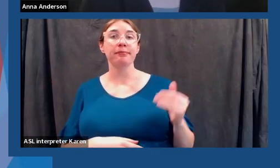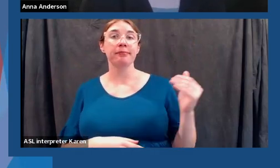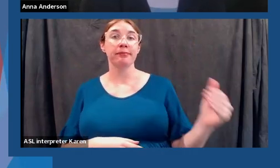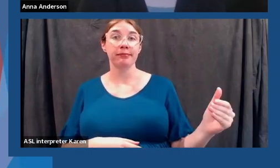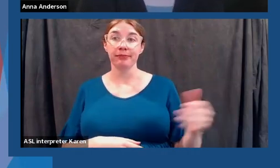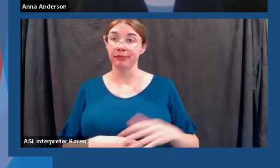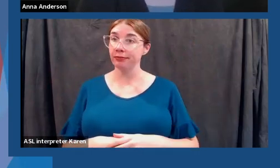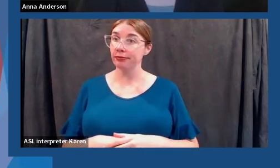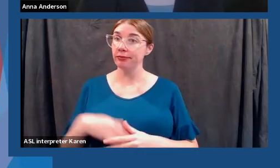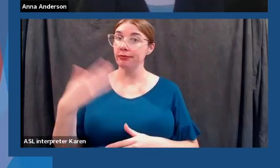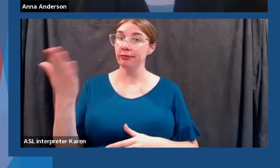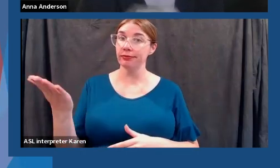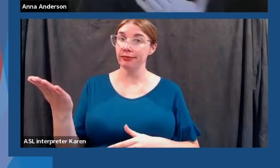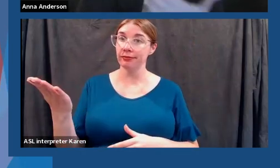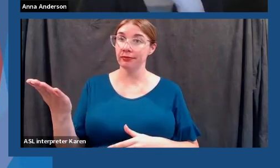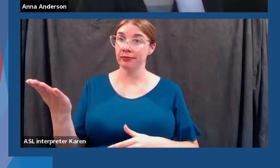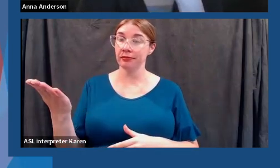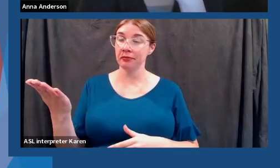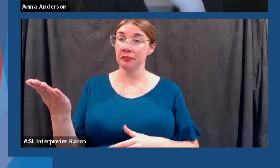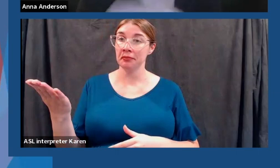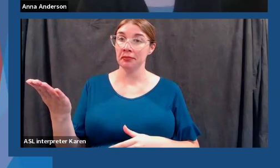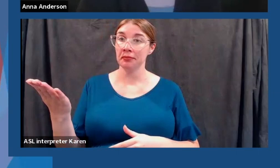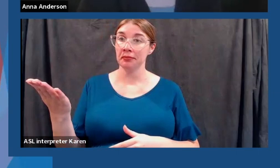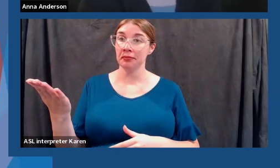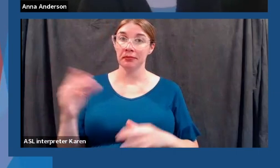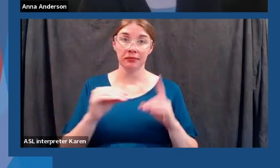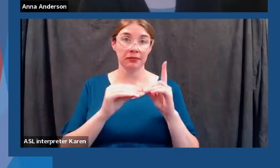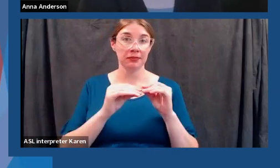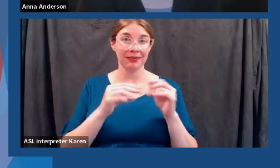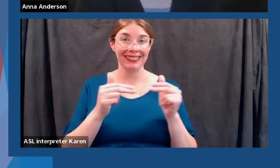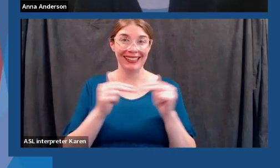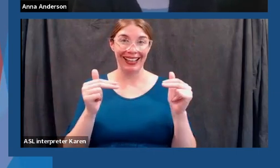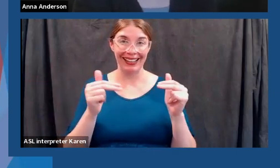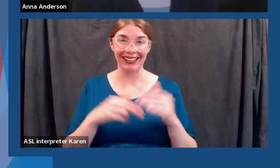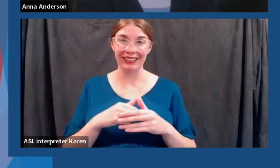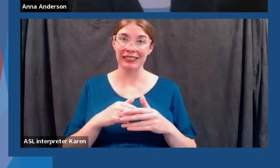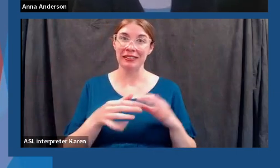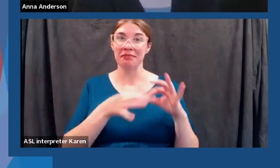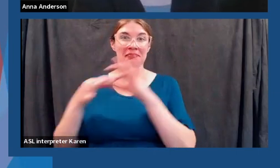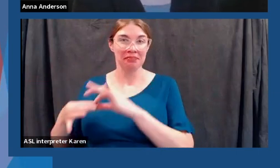Okay, this is another slide that goes pretty well with the last one.